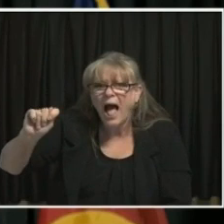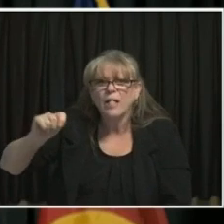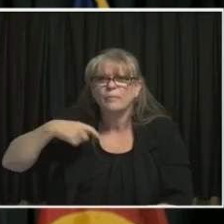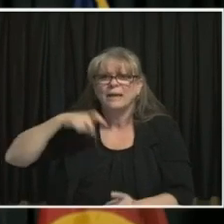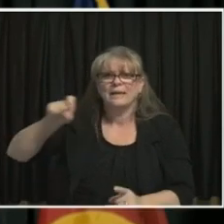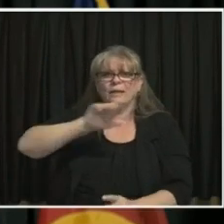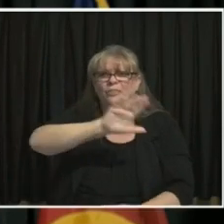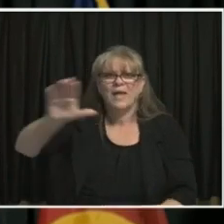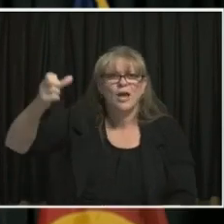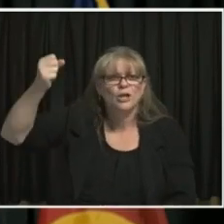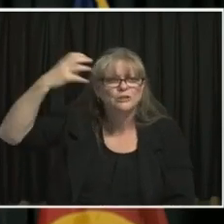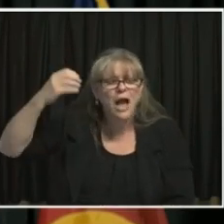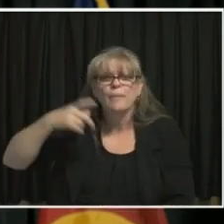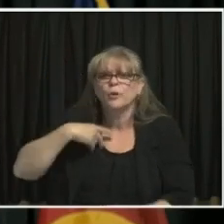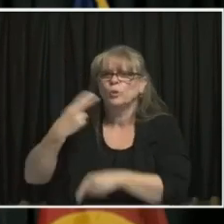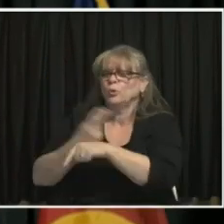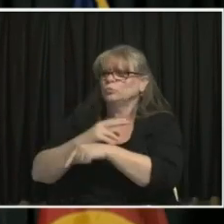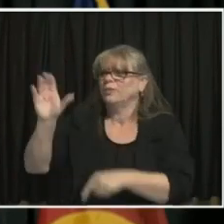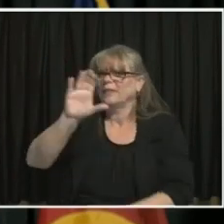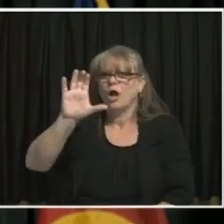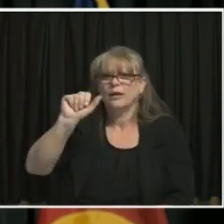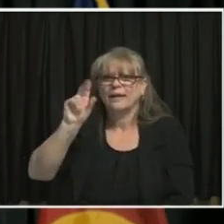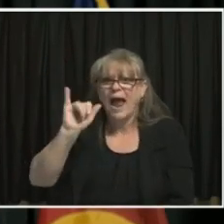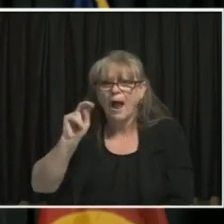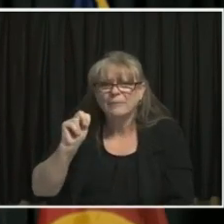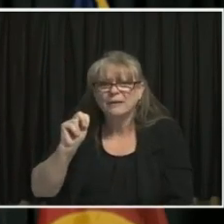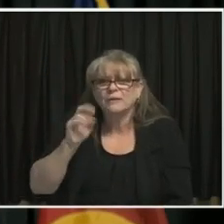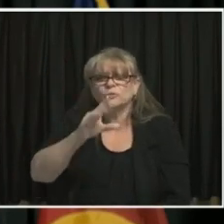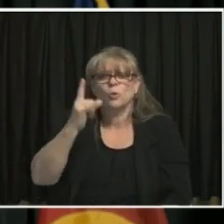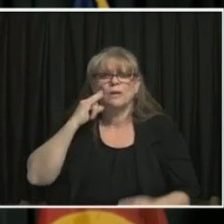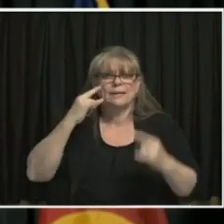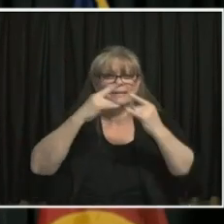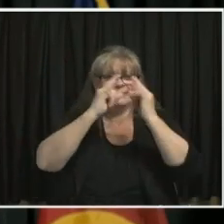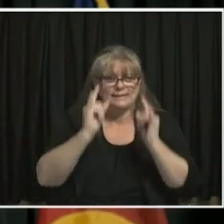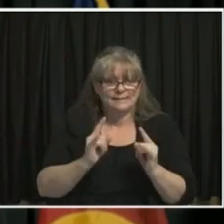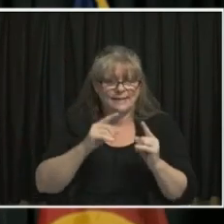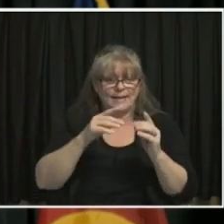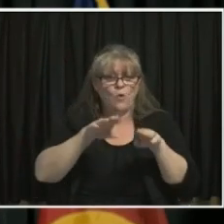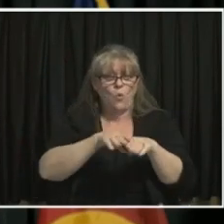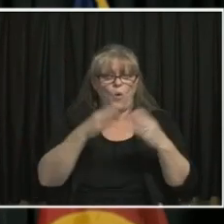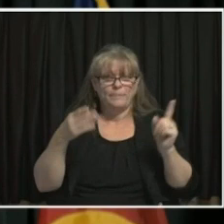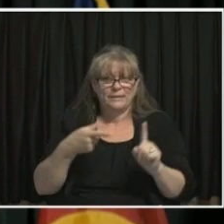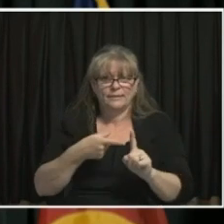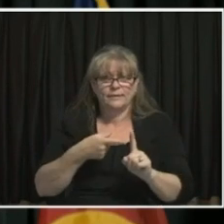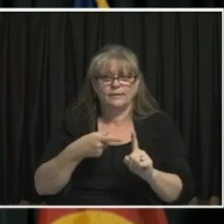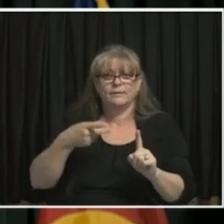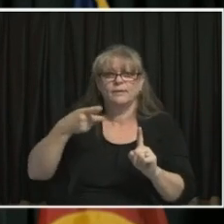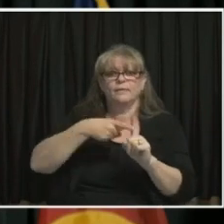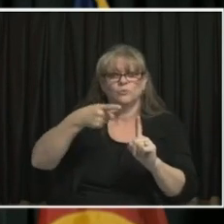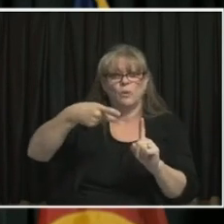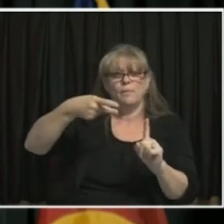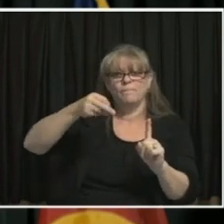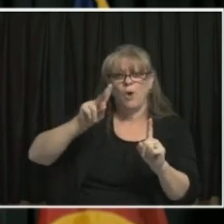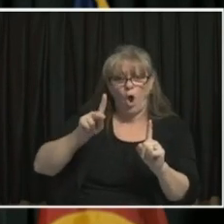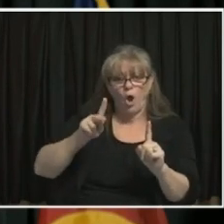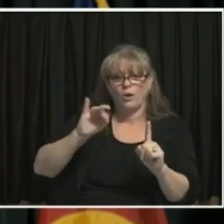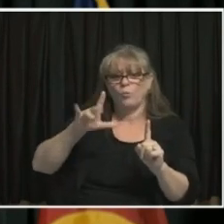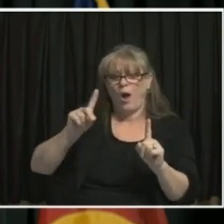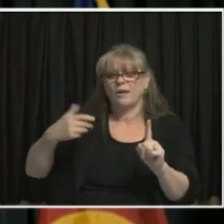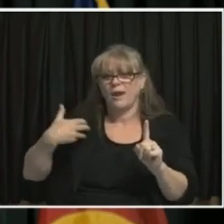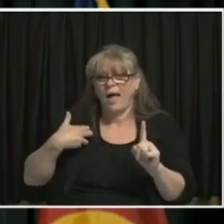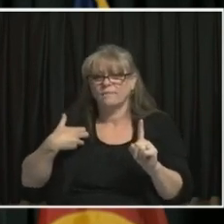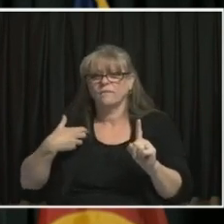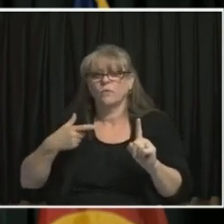to be open first. And then we've empowered Colorado Parks and Wildlife, working with healthcare officials at the state level as well as